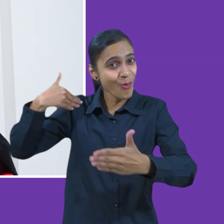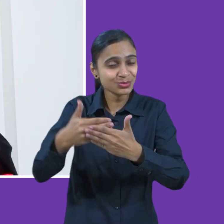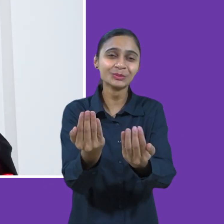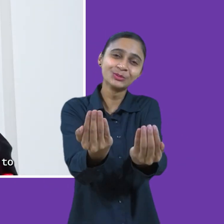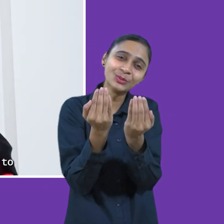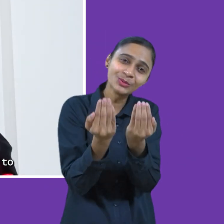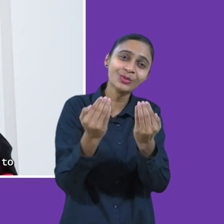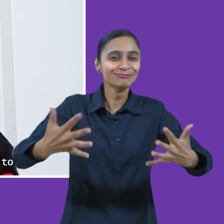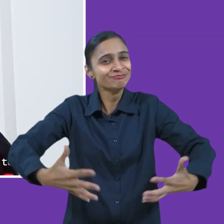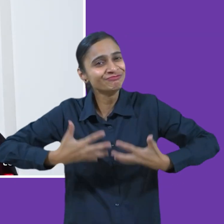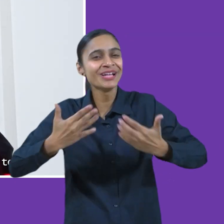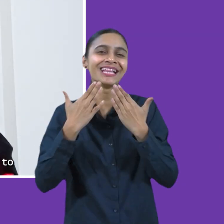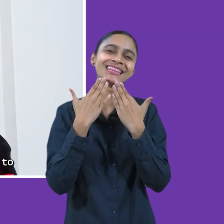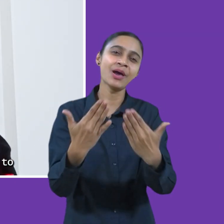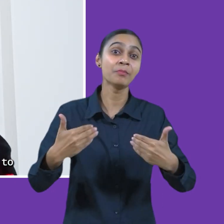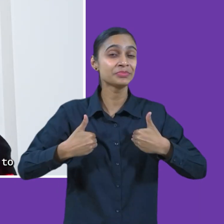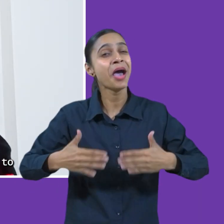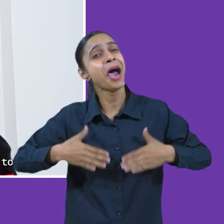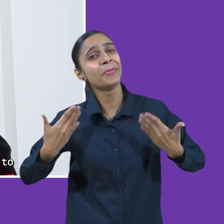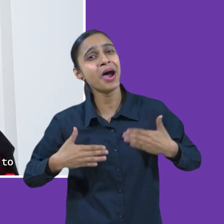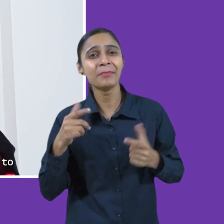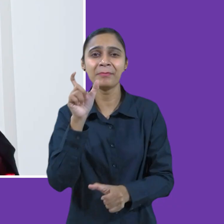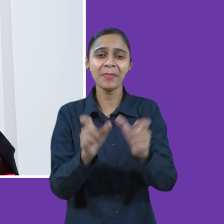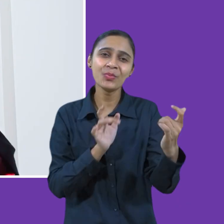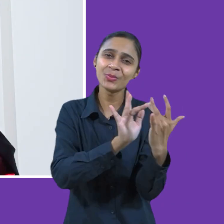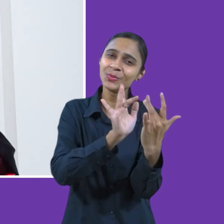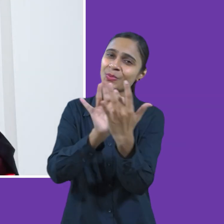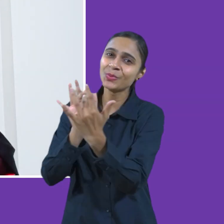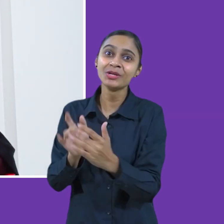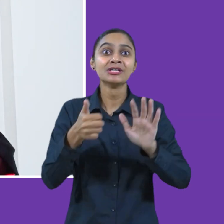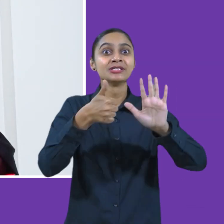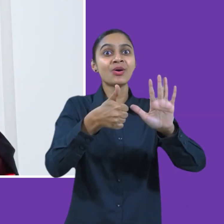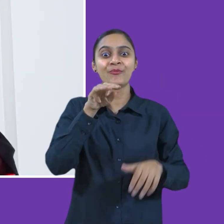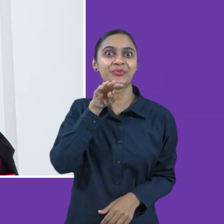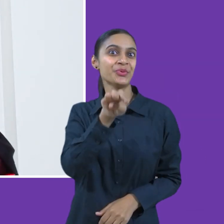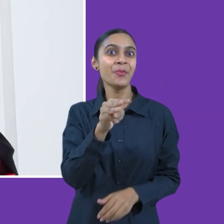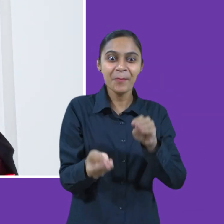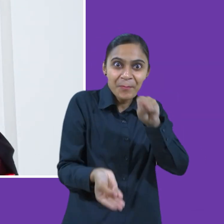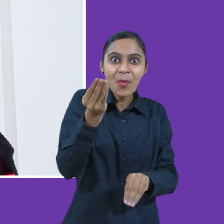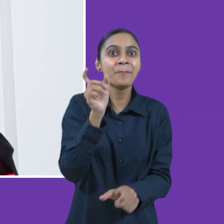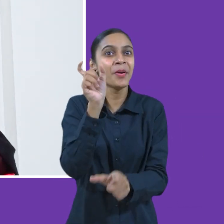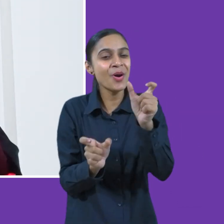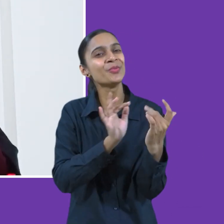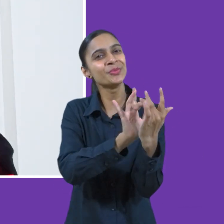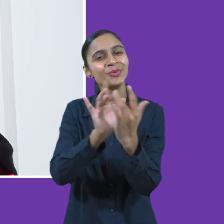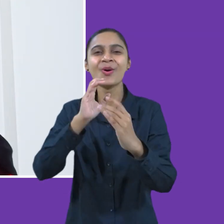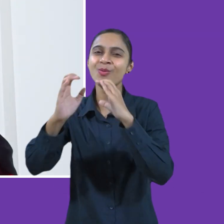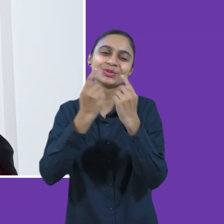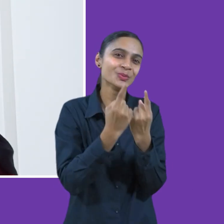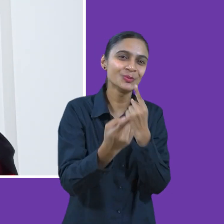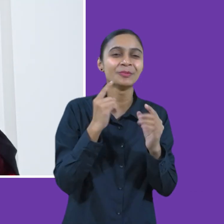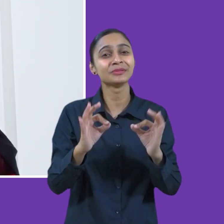so far. Glad that we've been able to reach out to more than 6,000 people now, and we'll